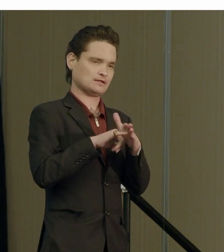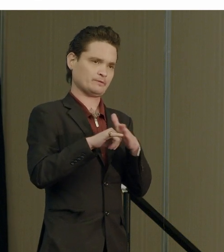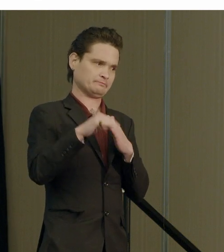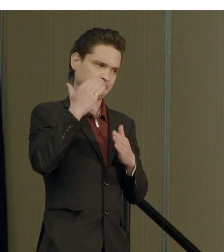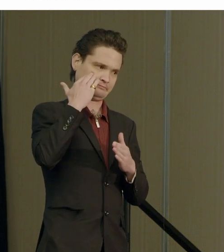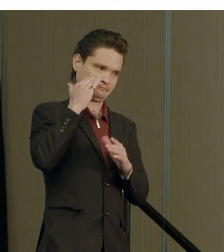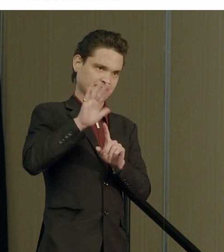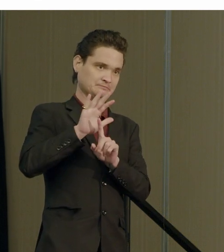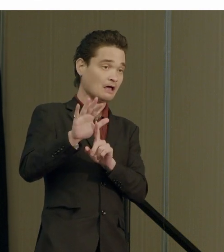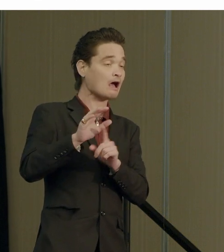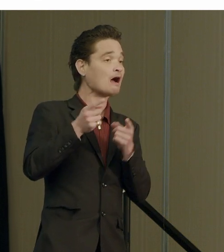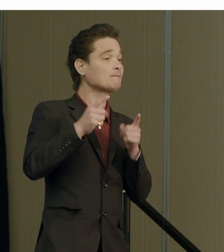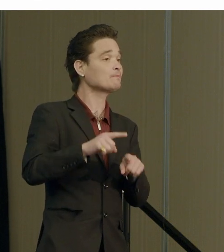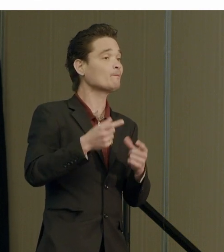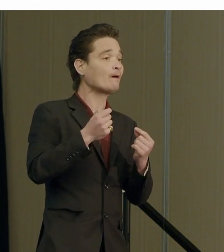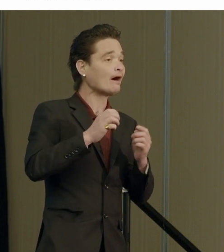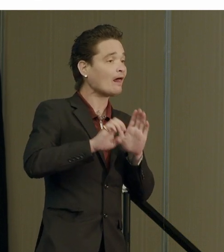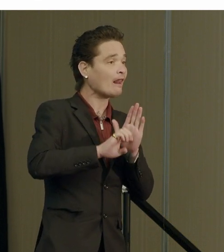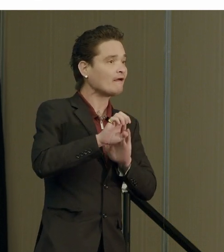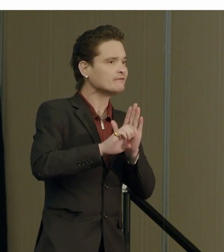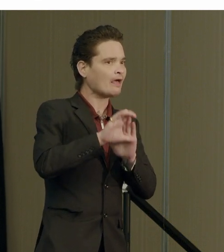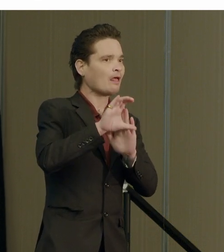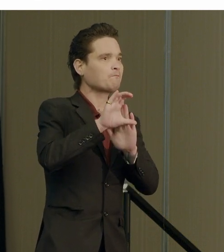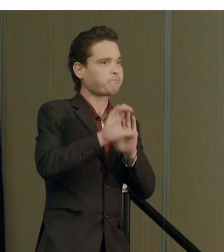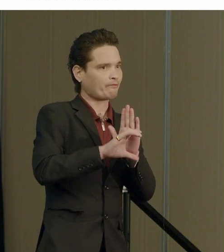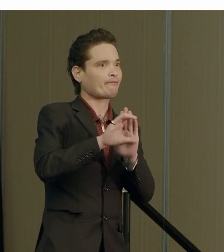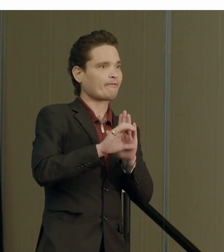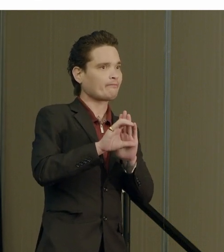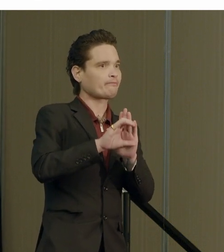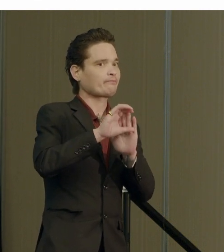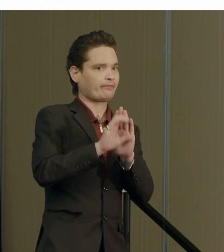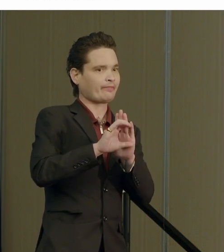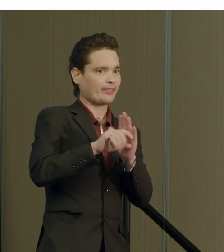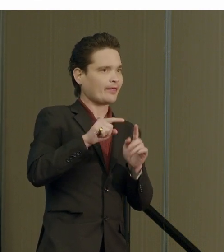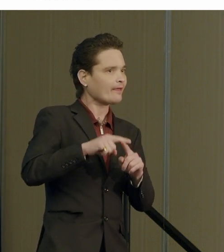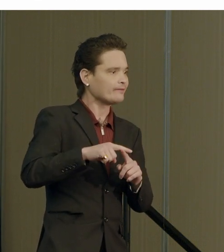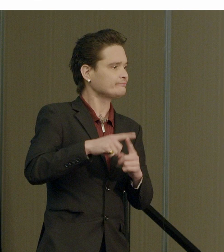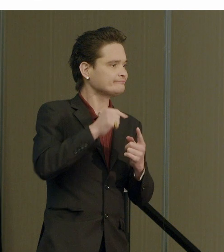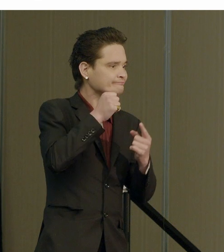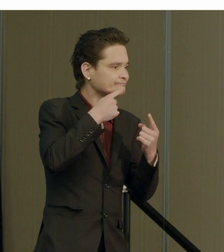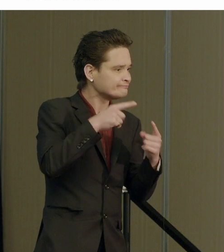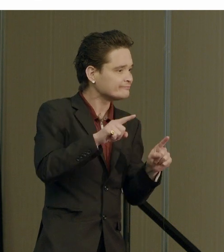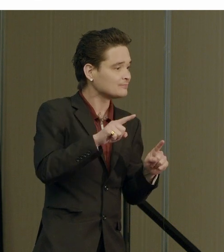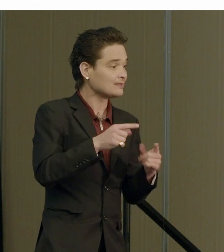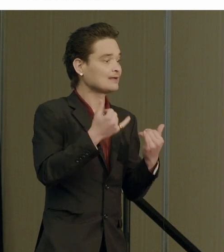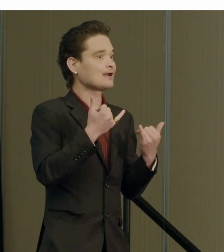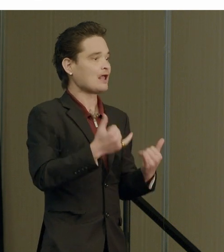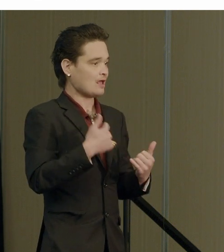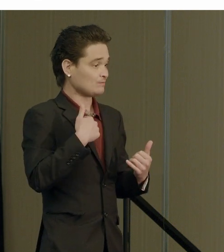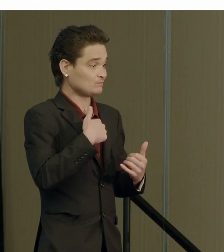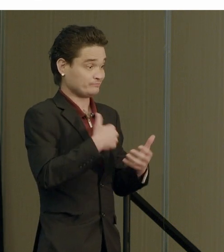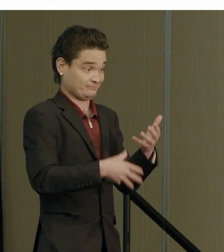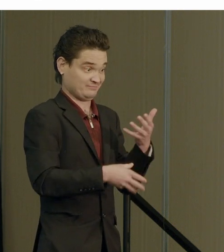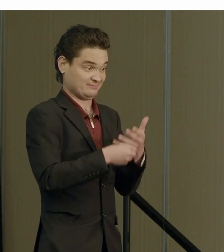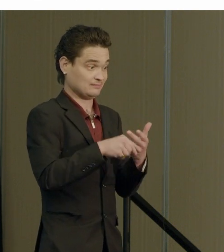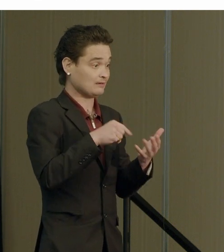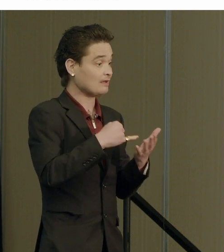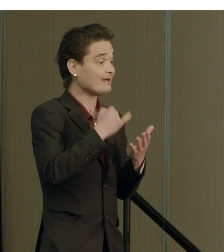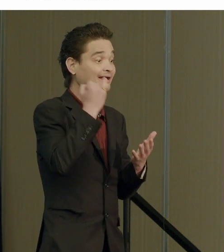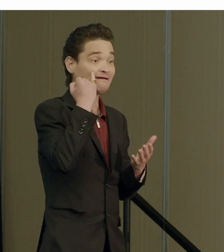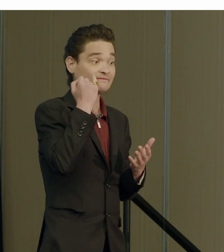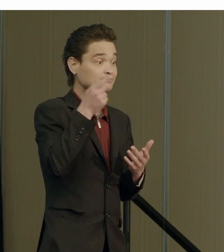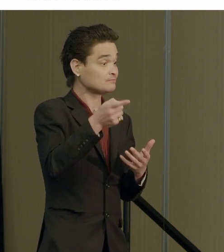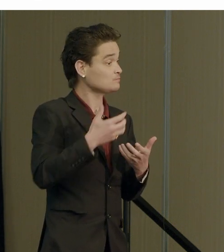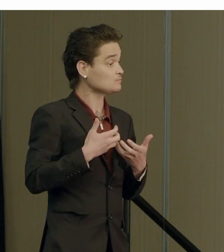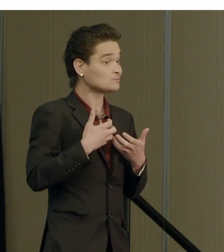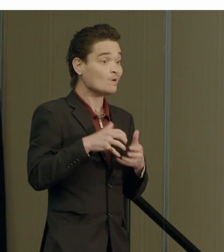a better job of highlighting those within the app so that before you go on your journey, you decide to use a certain subway or transit line, you will get